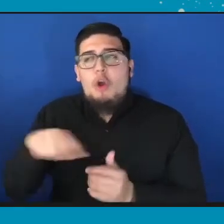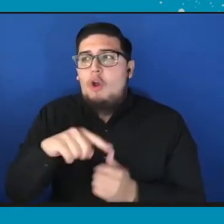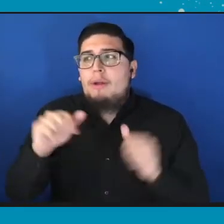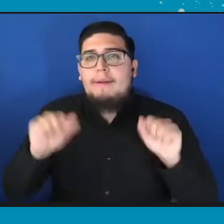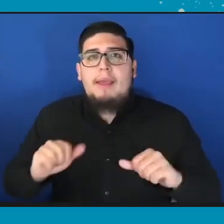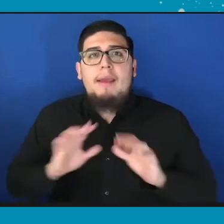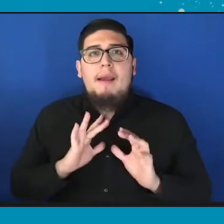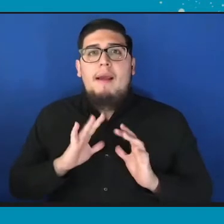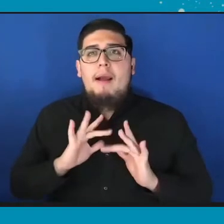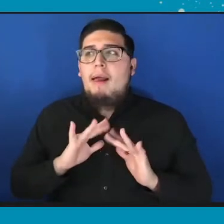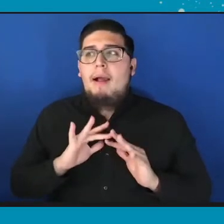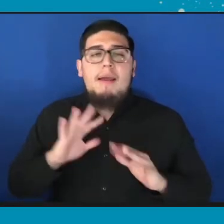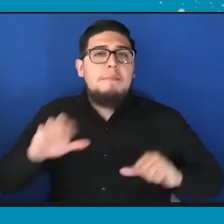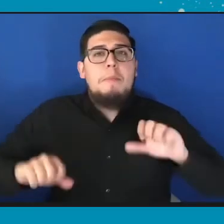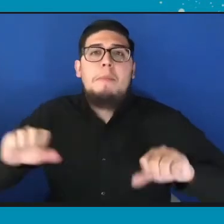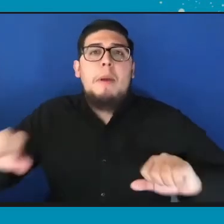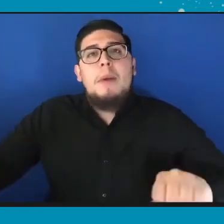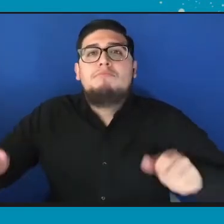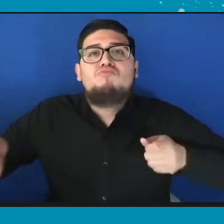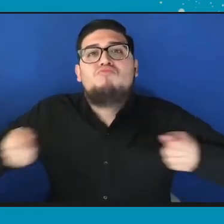please.